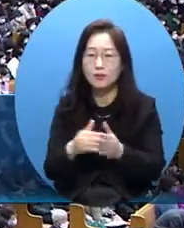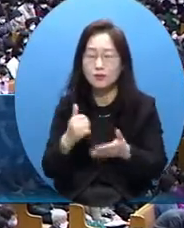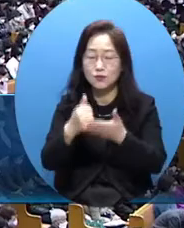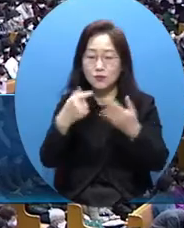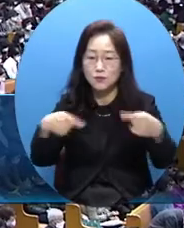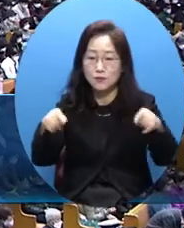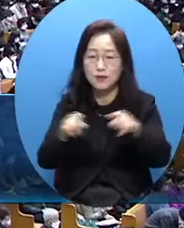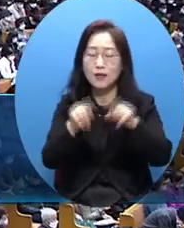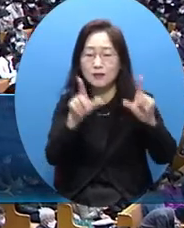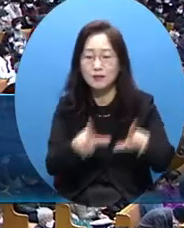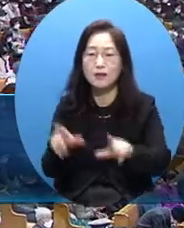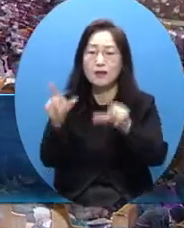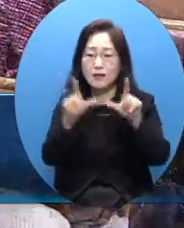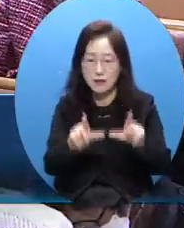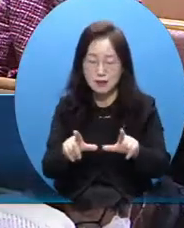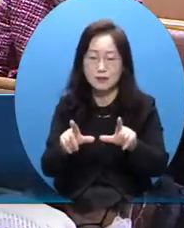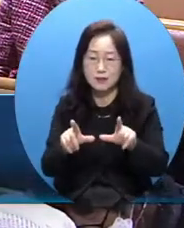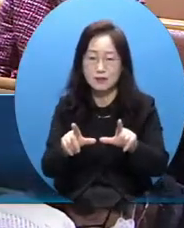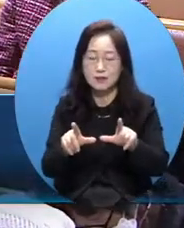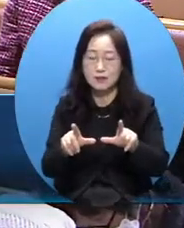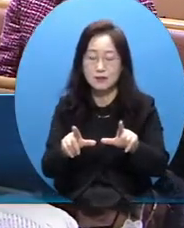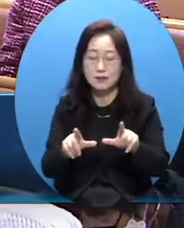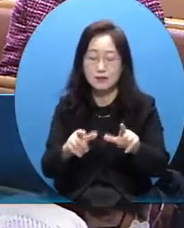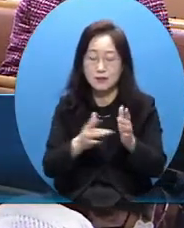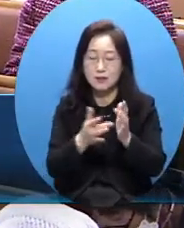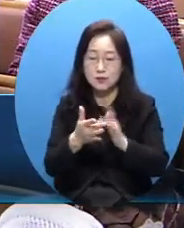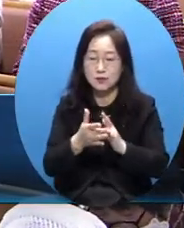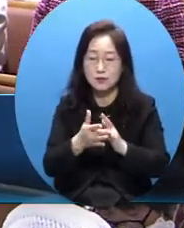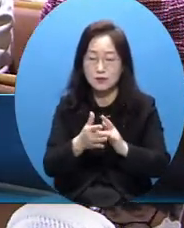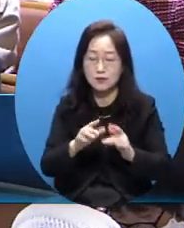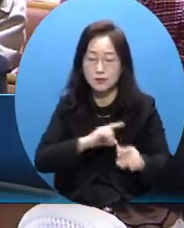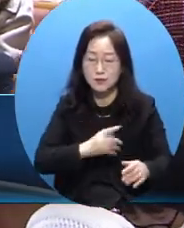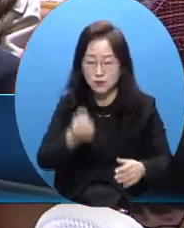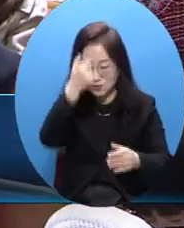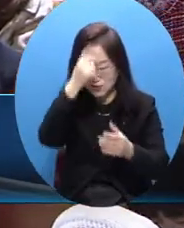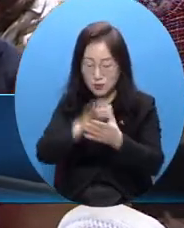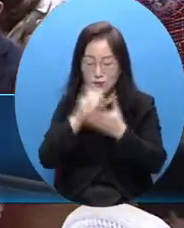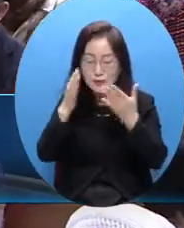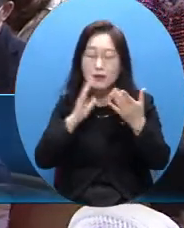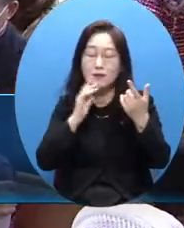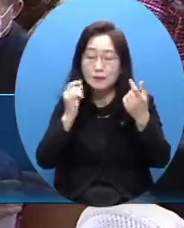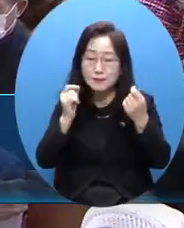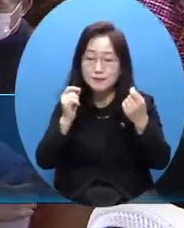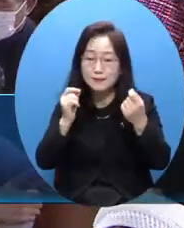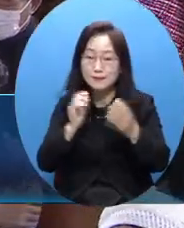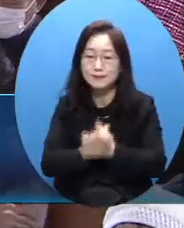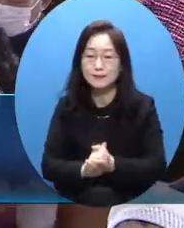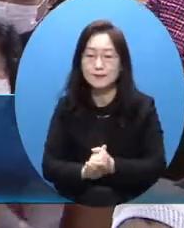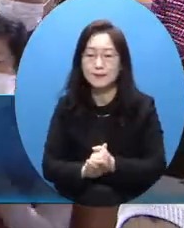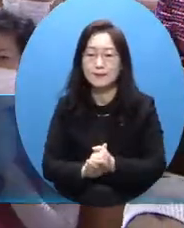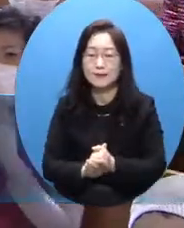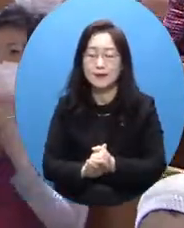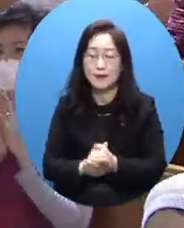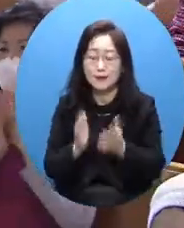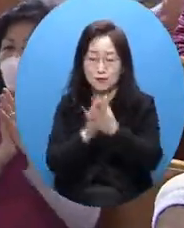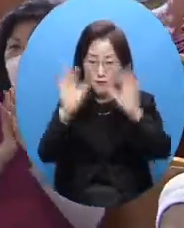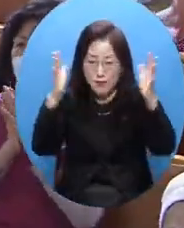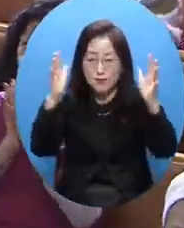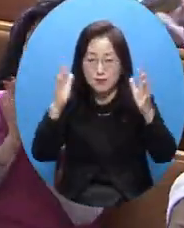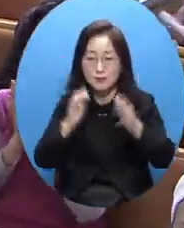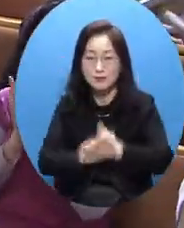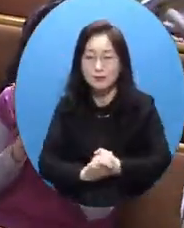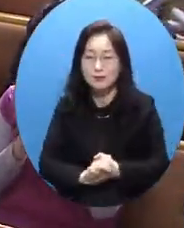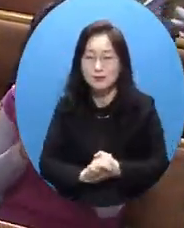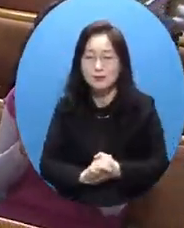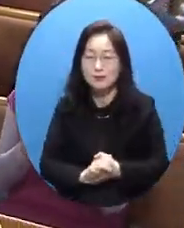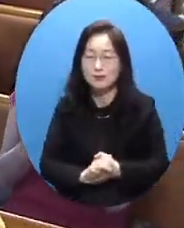live for you from now and forever in Jesus name I pray amen amen we're welcome in the